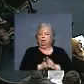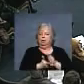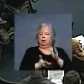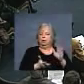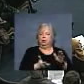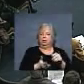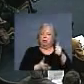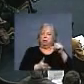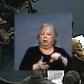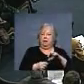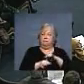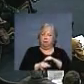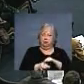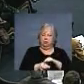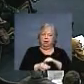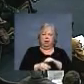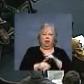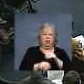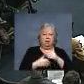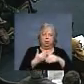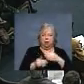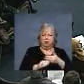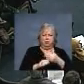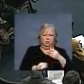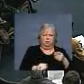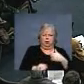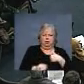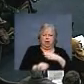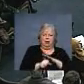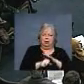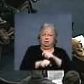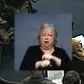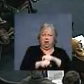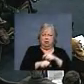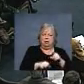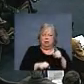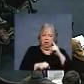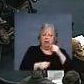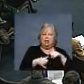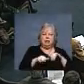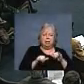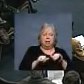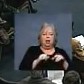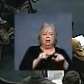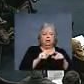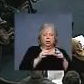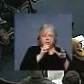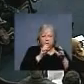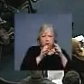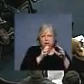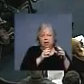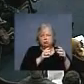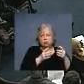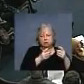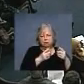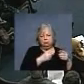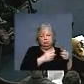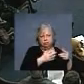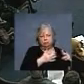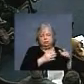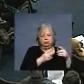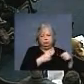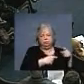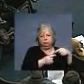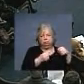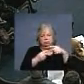his up or down vote in the process before he's had time to, and I think he's still got ongoing communications with this neighborhood to try to work out